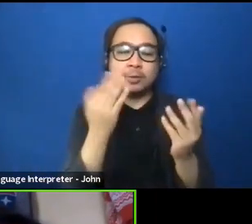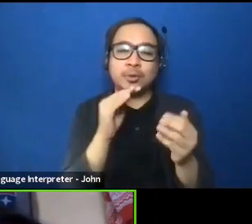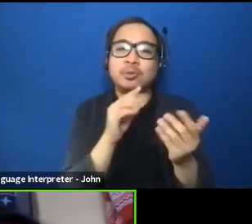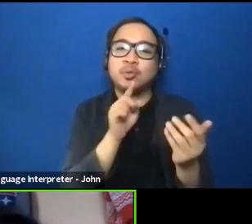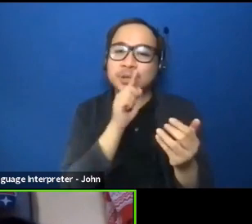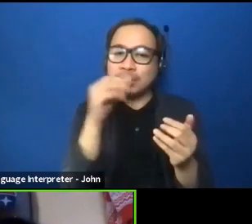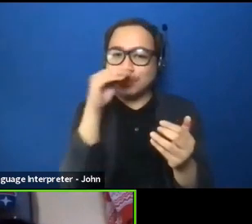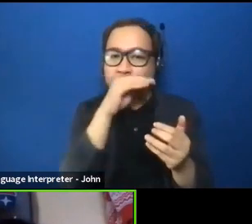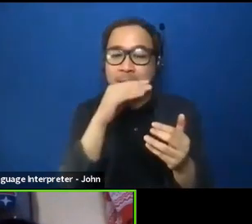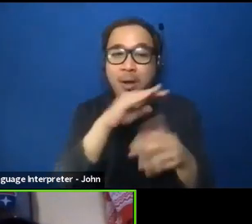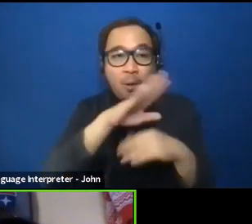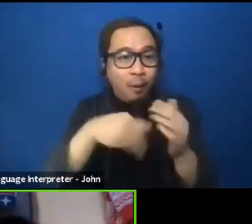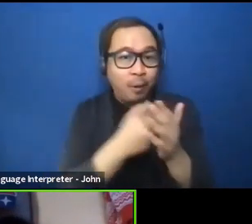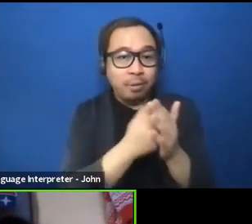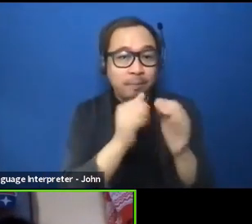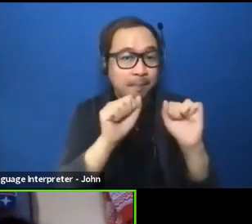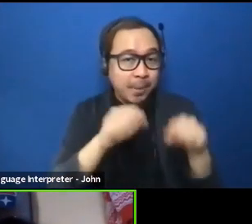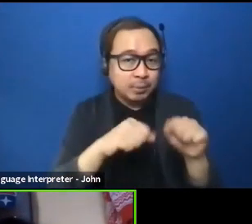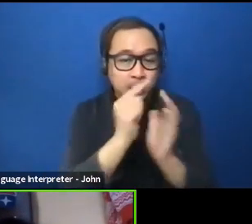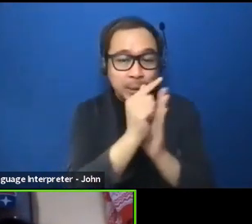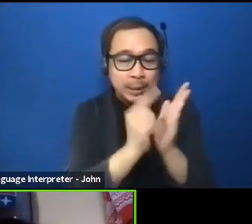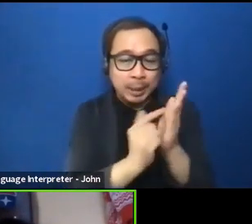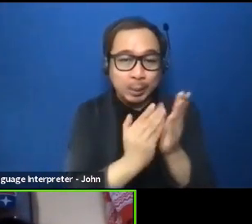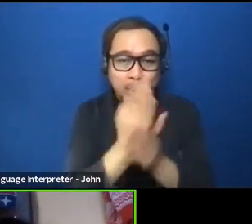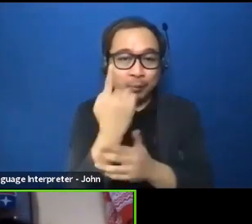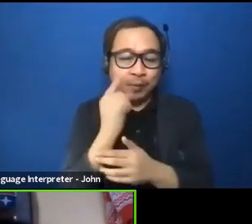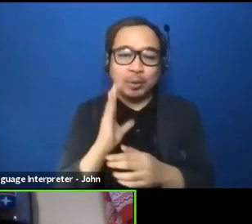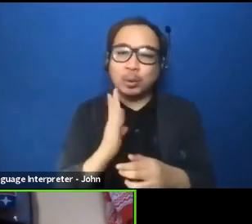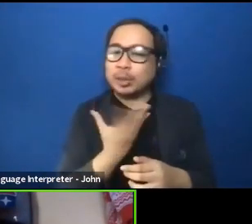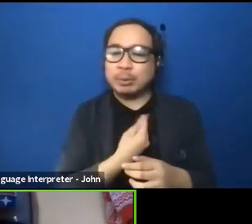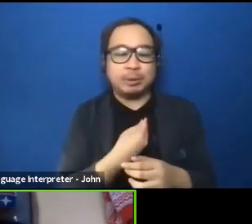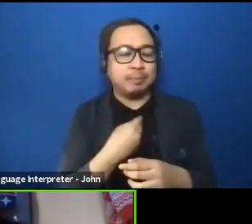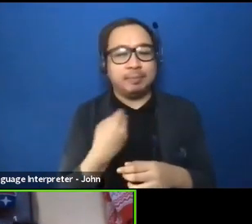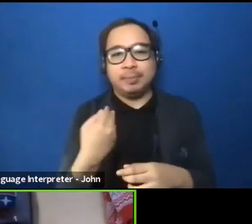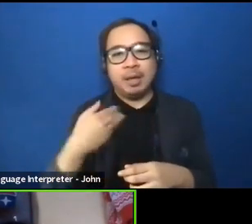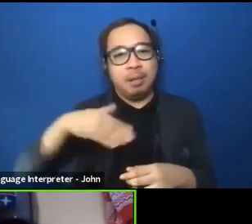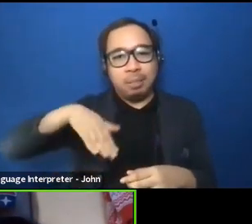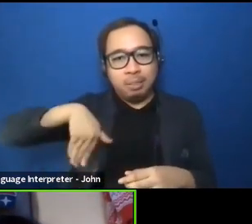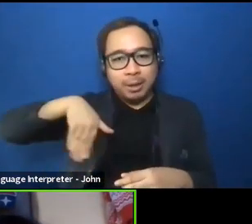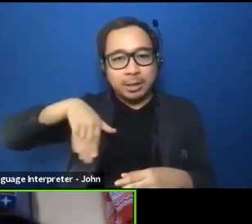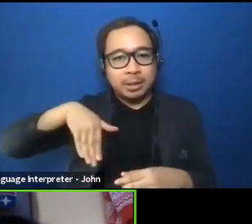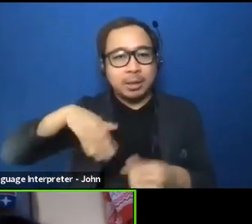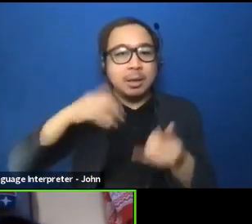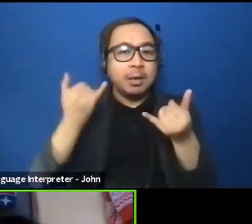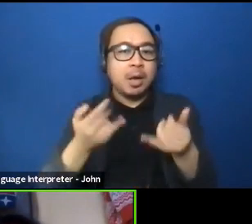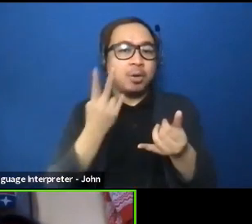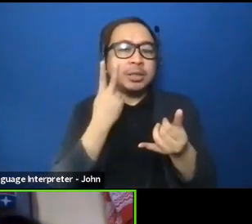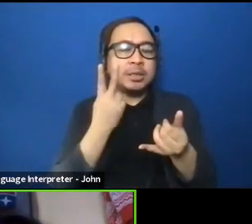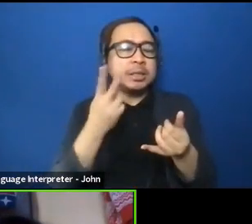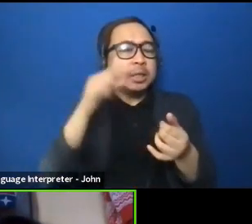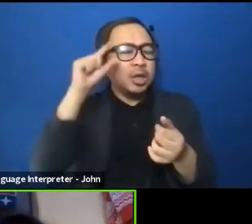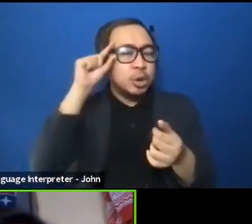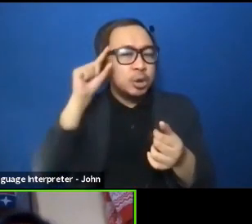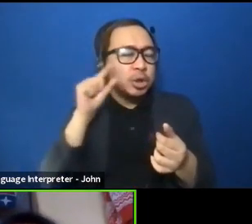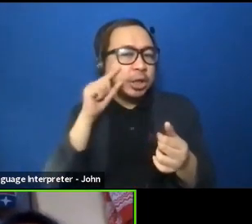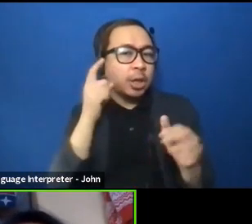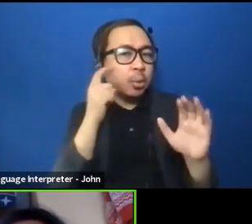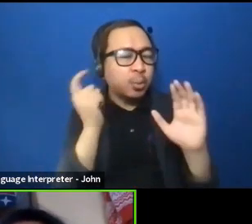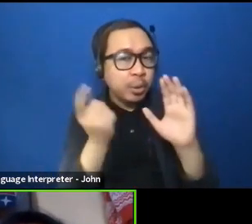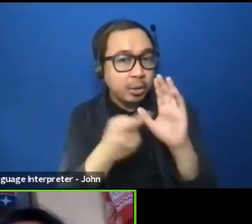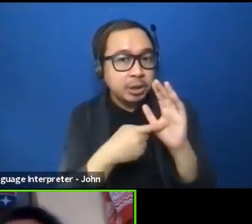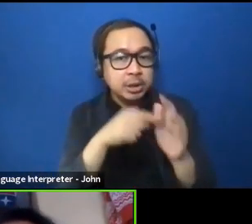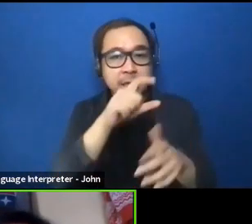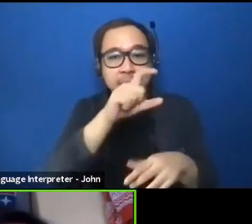legal rights for transgender people. To look particularly into gender recognition, Nepal does not